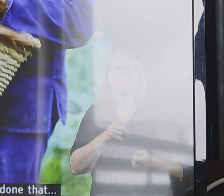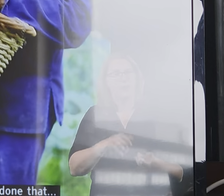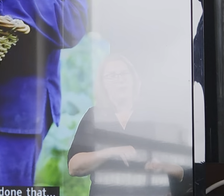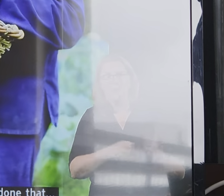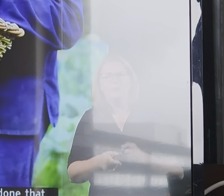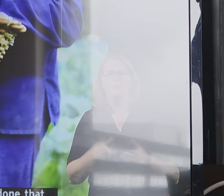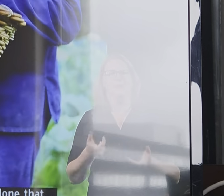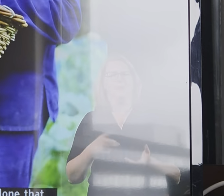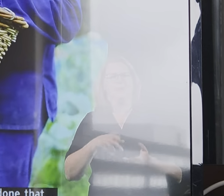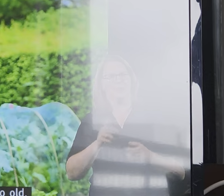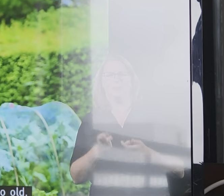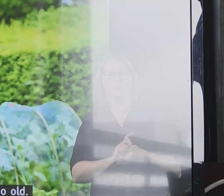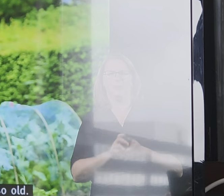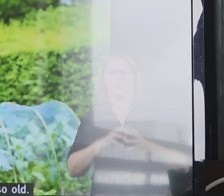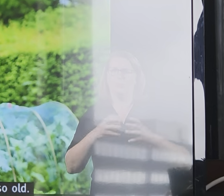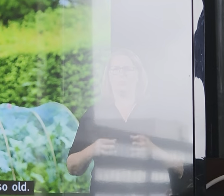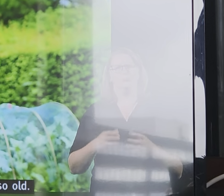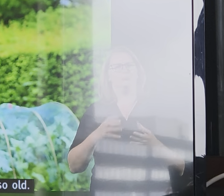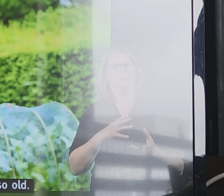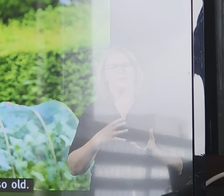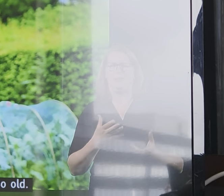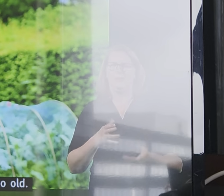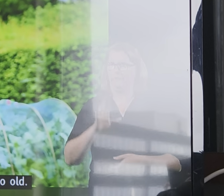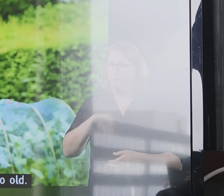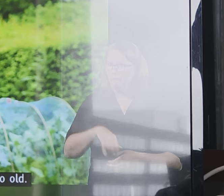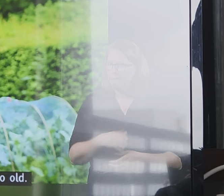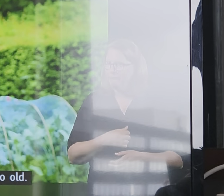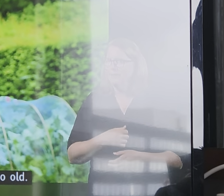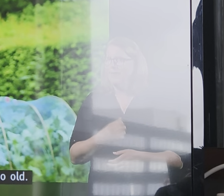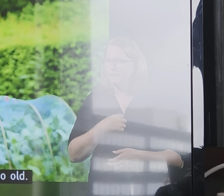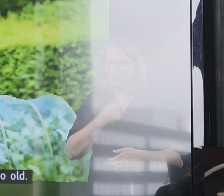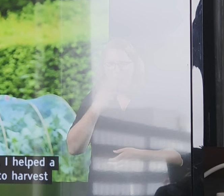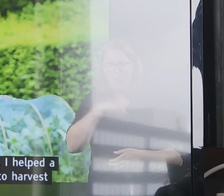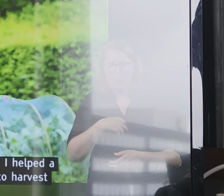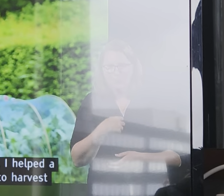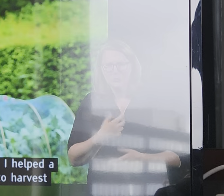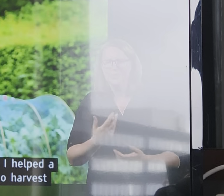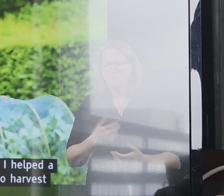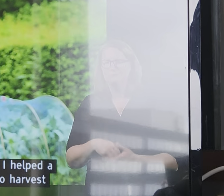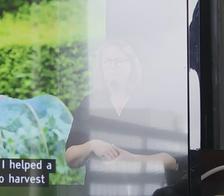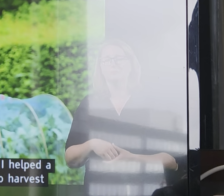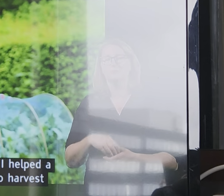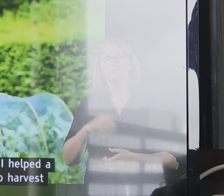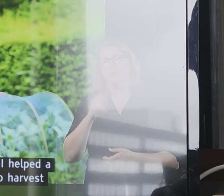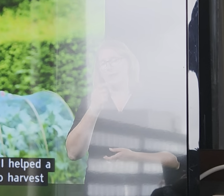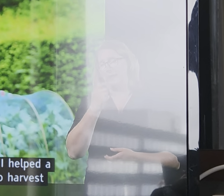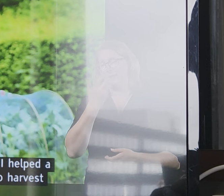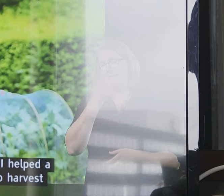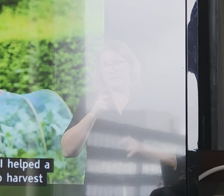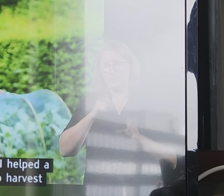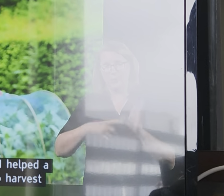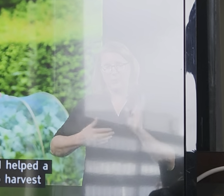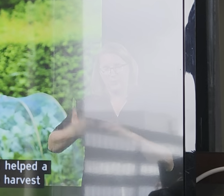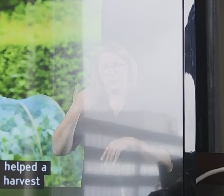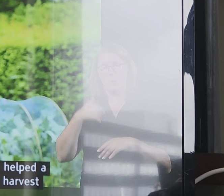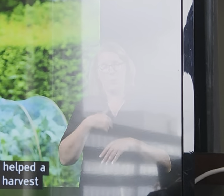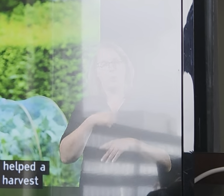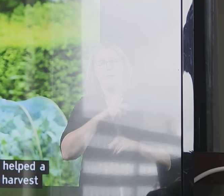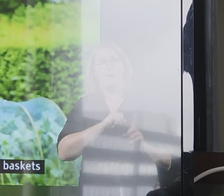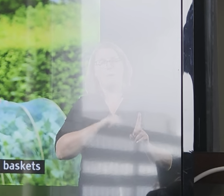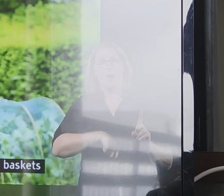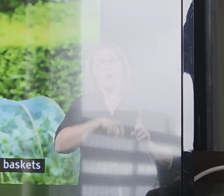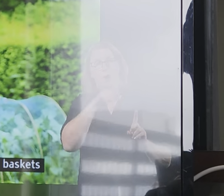And I've actually done that, oh gosh, I'm so old, nearly 50 years ago. I helped a farmer